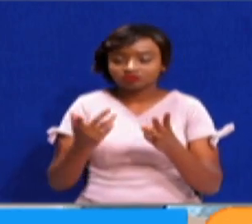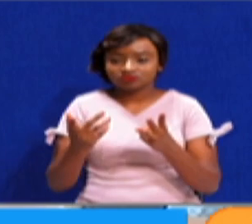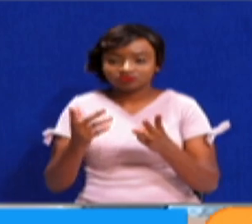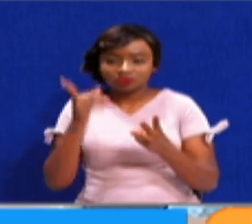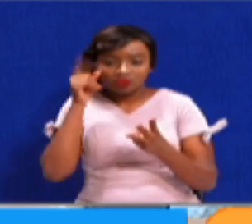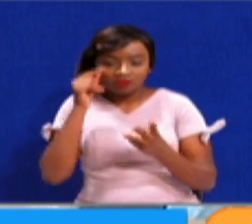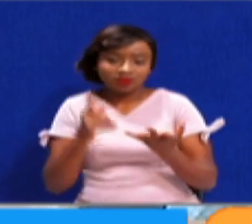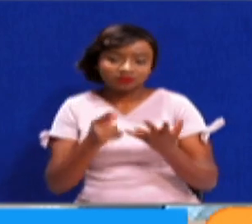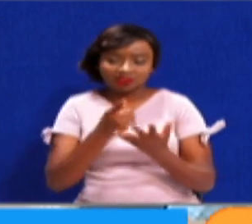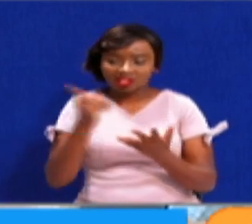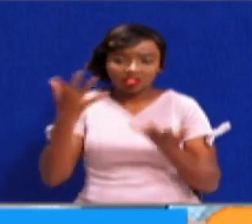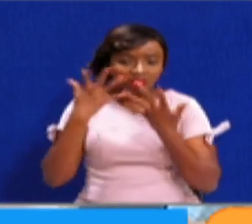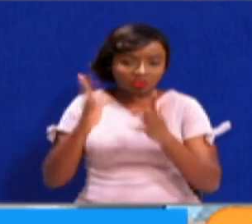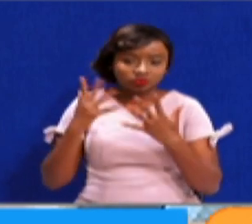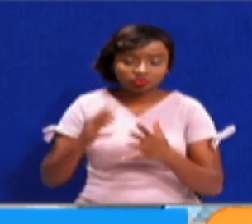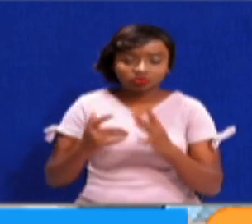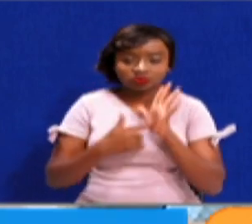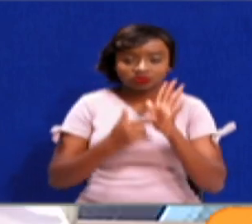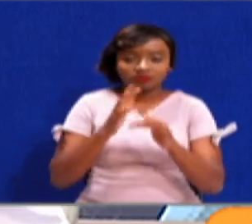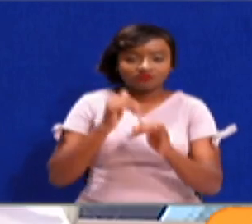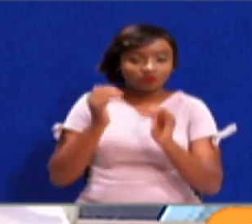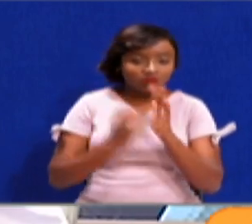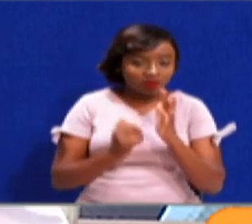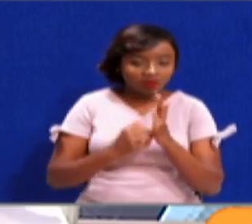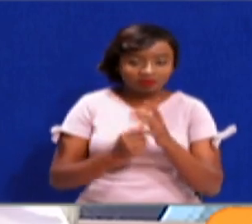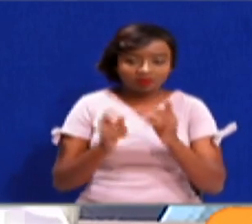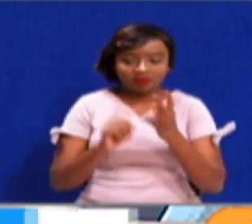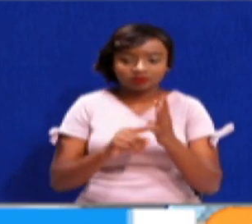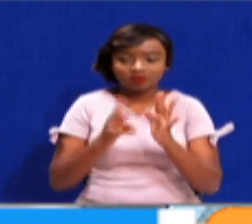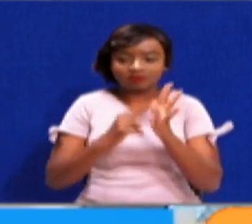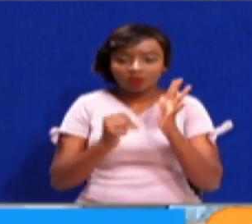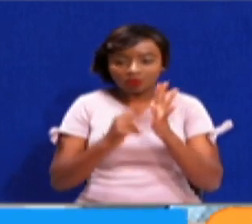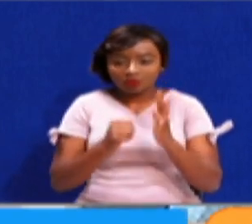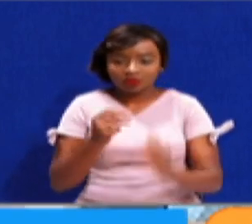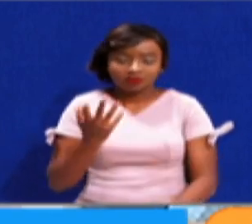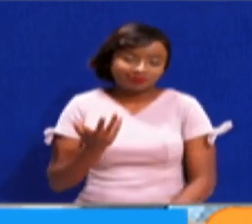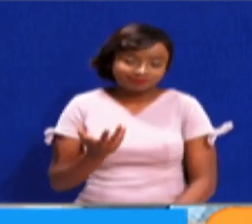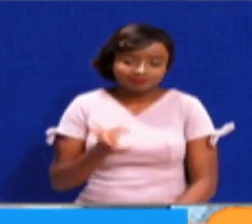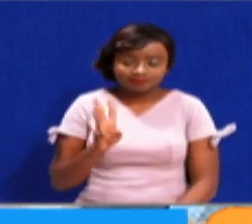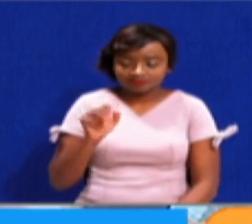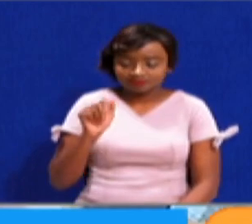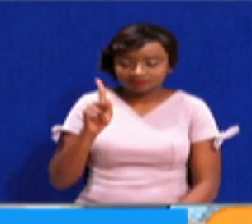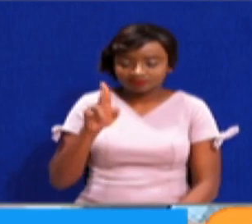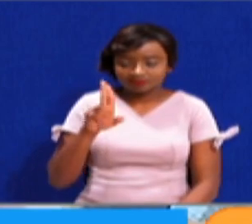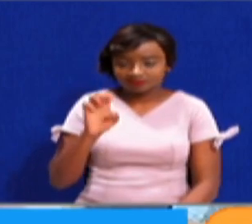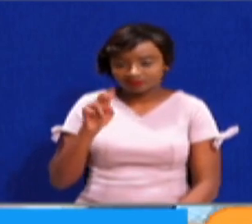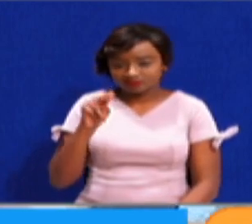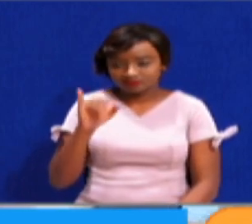out in this thing, some of the counties in Ukambani, Makueni specifically. So what is this